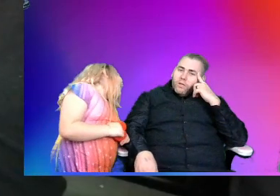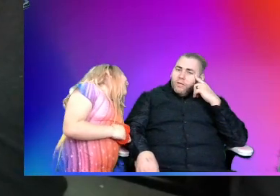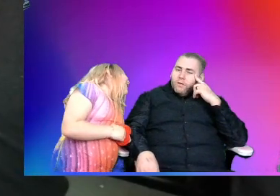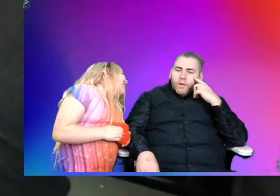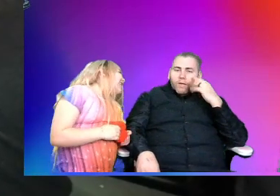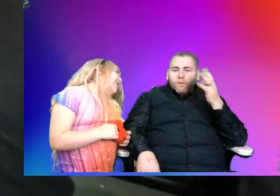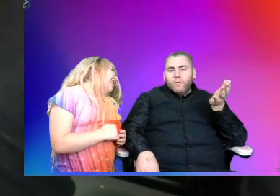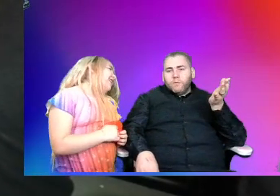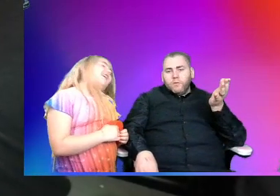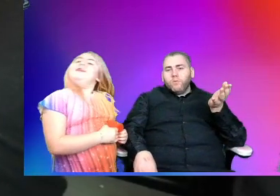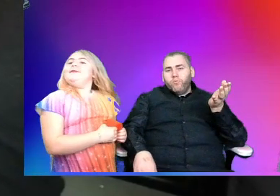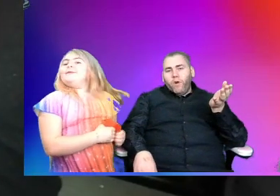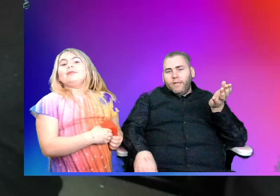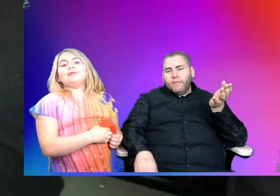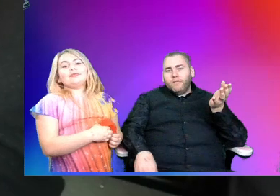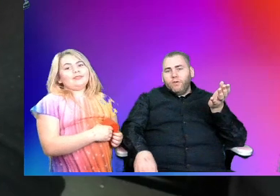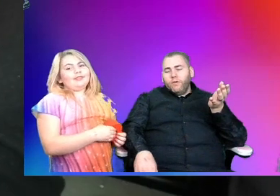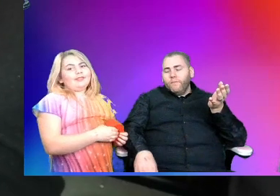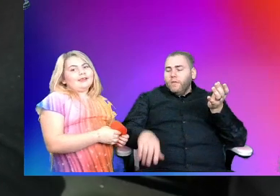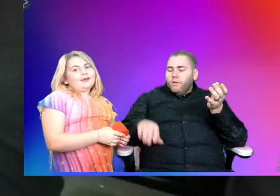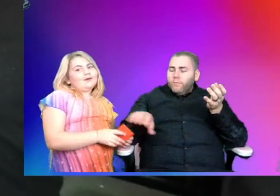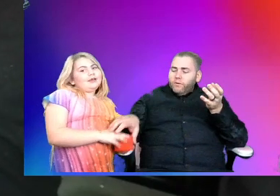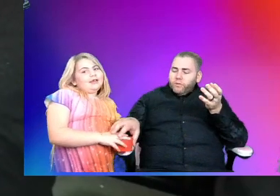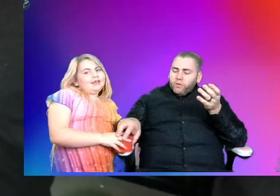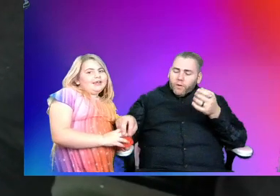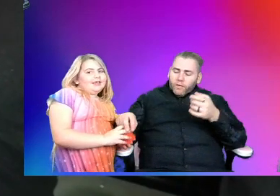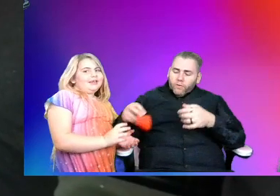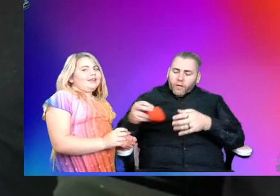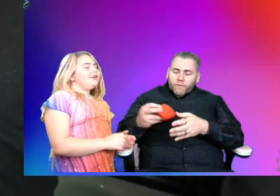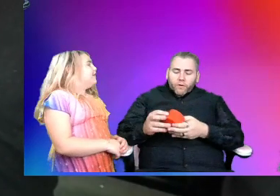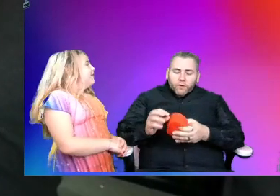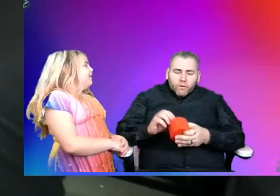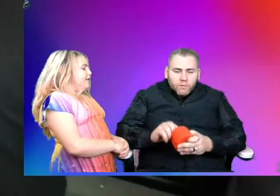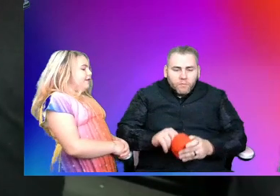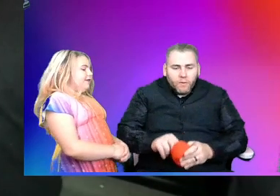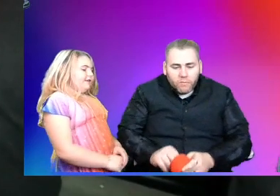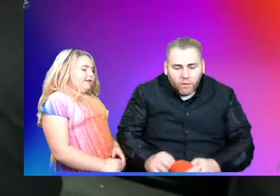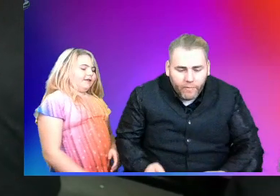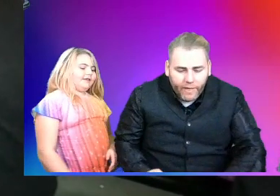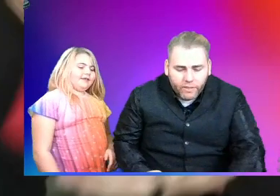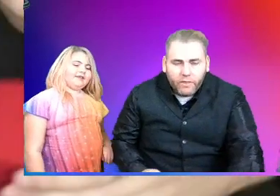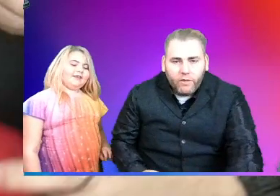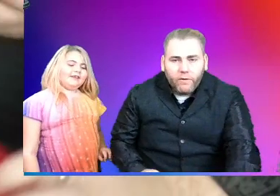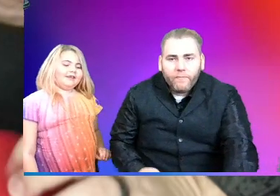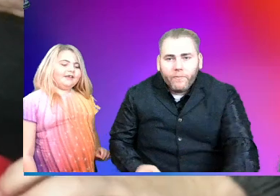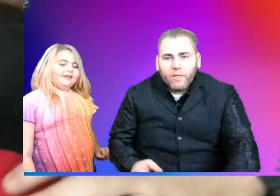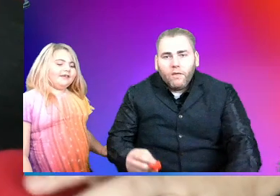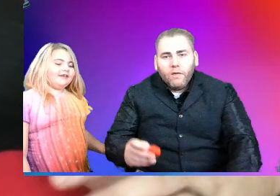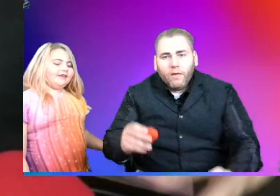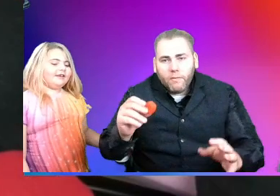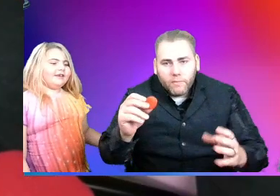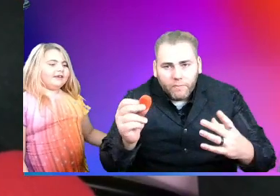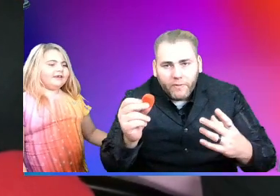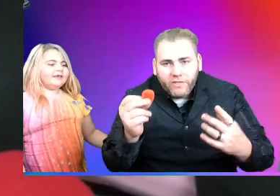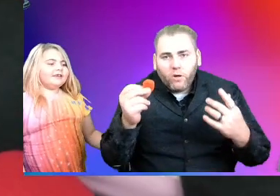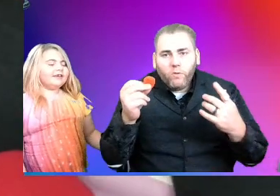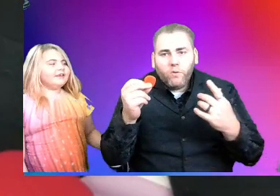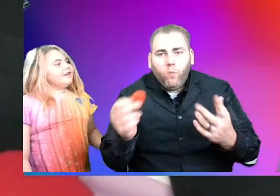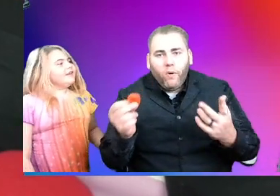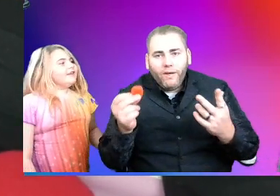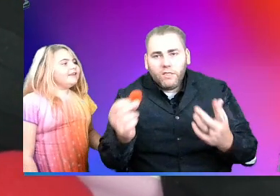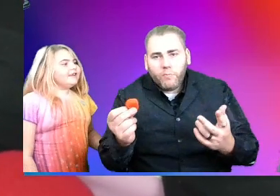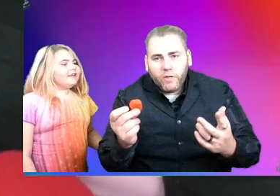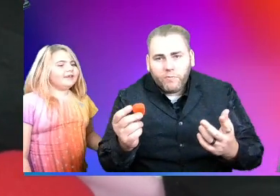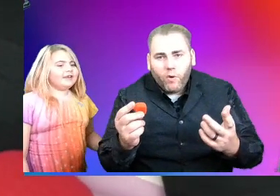That's good. We'll do some practice here. But here's a good way to do that if you're going to do some SpongeBob magic here. Simply start